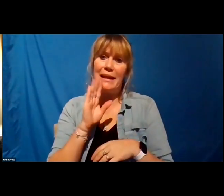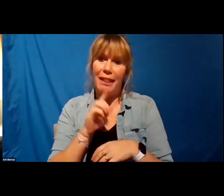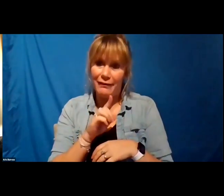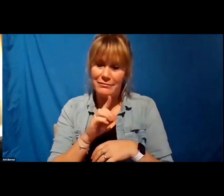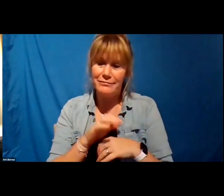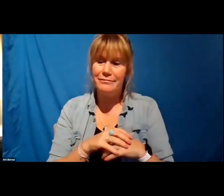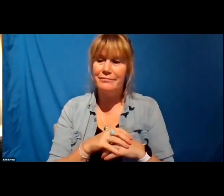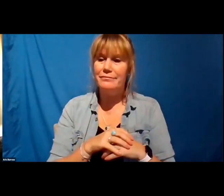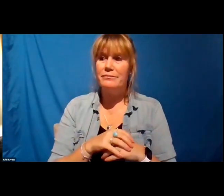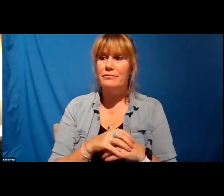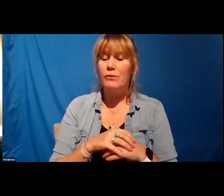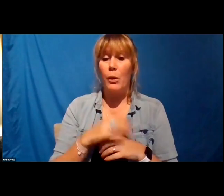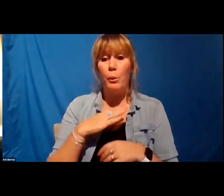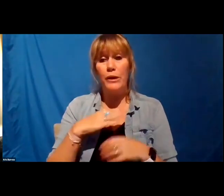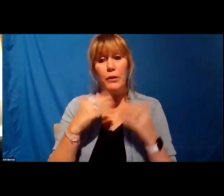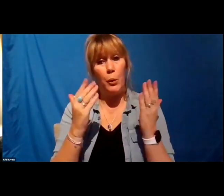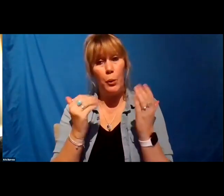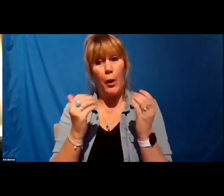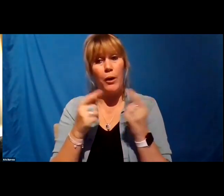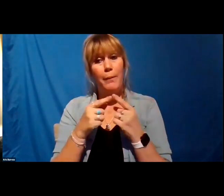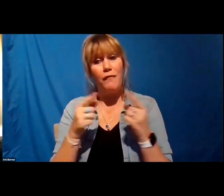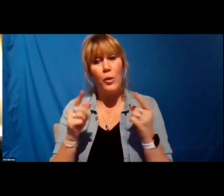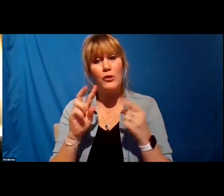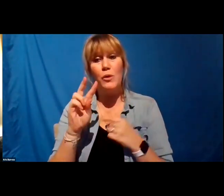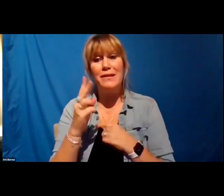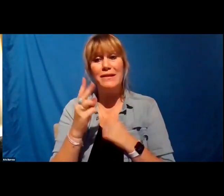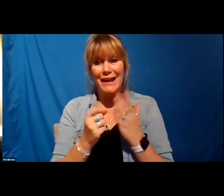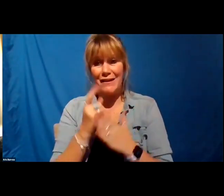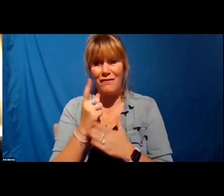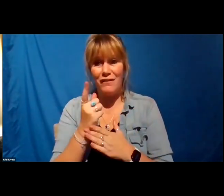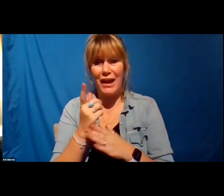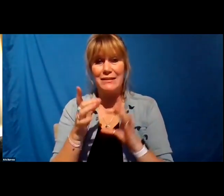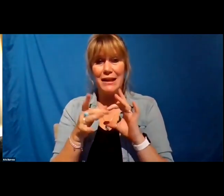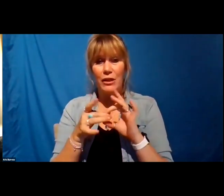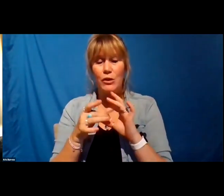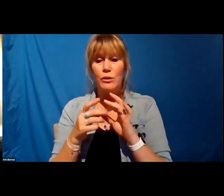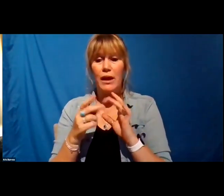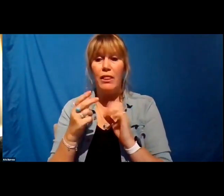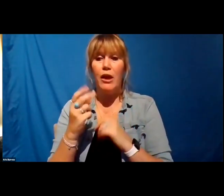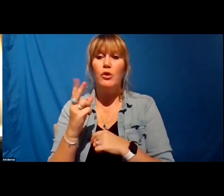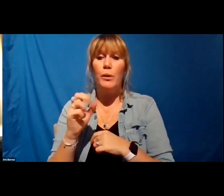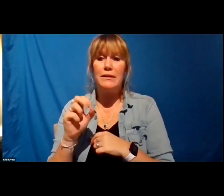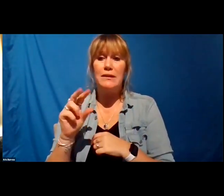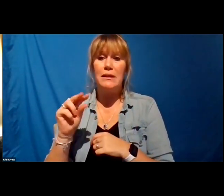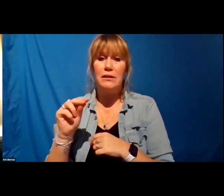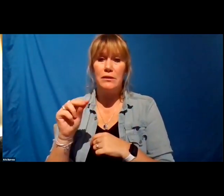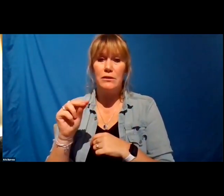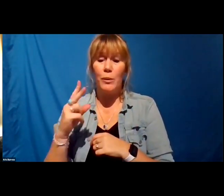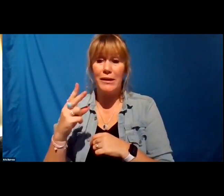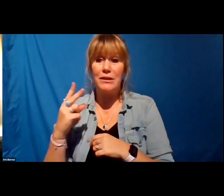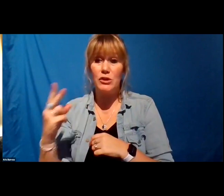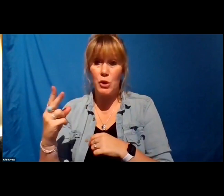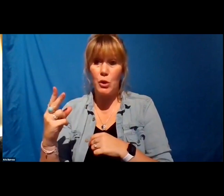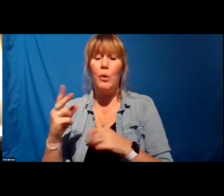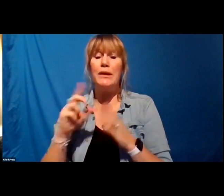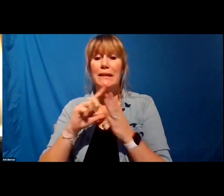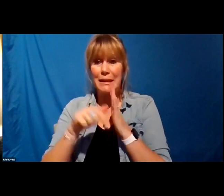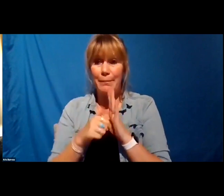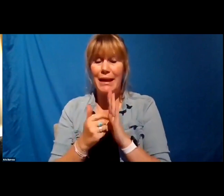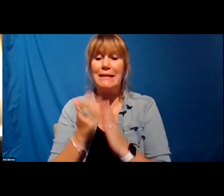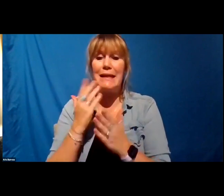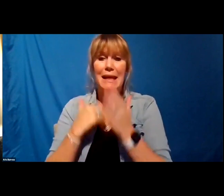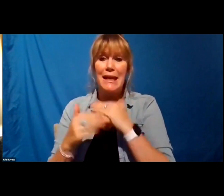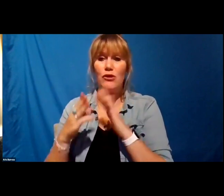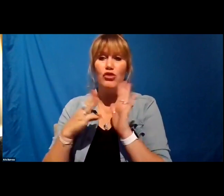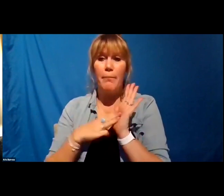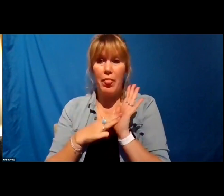like to welcome everyone to the second event in the Together 2022 Disability History Month Festival. My